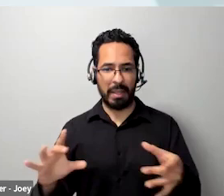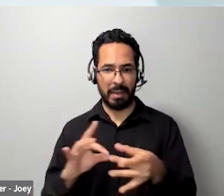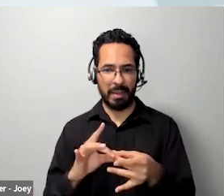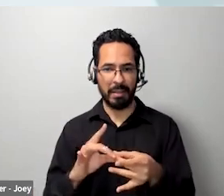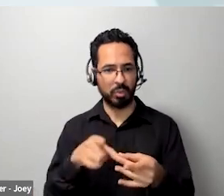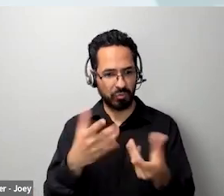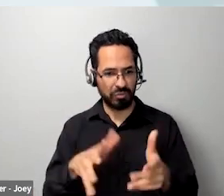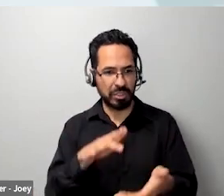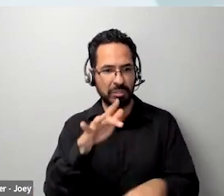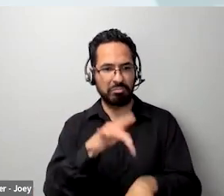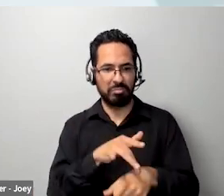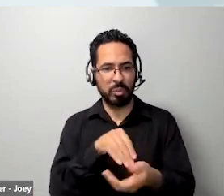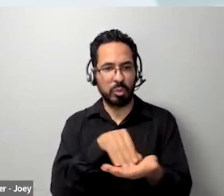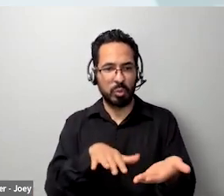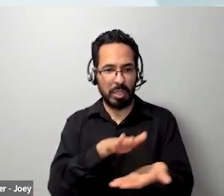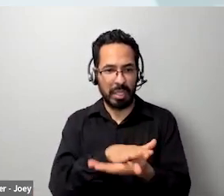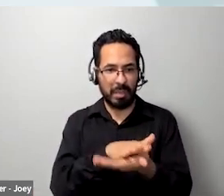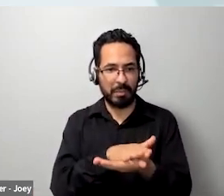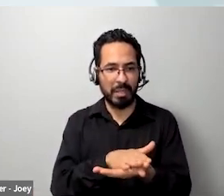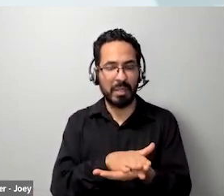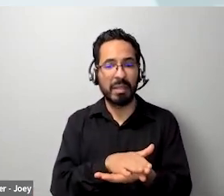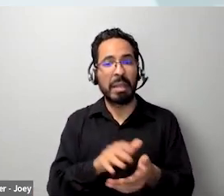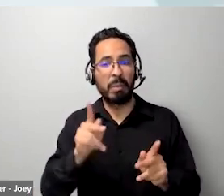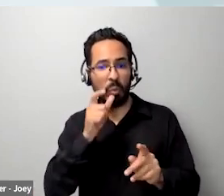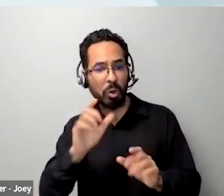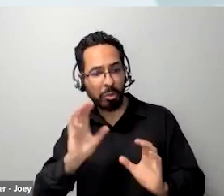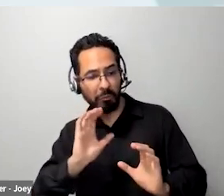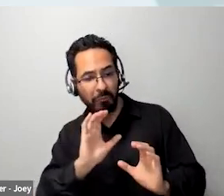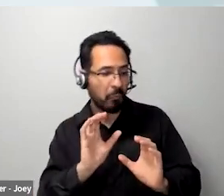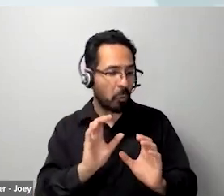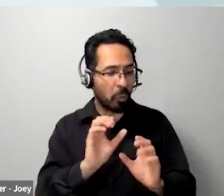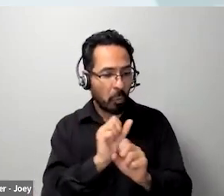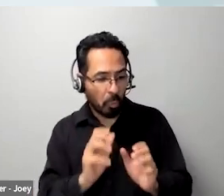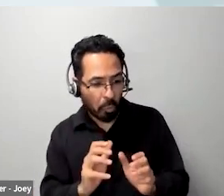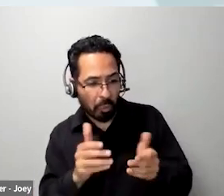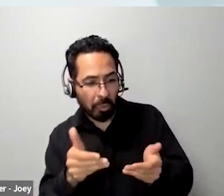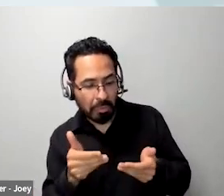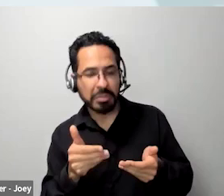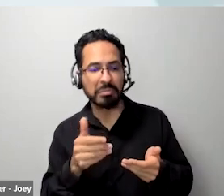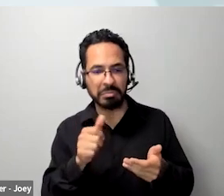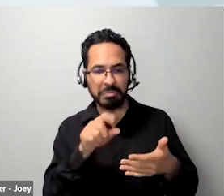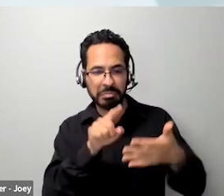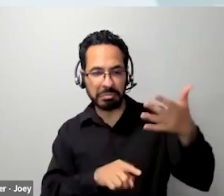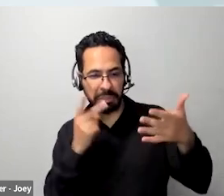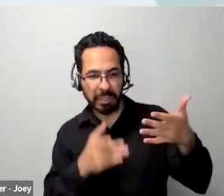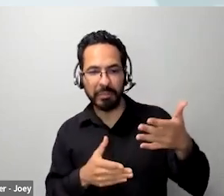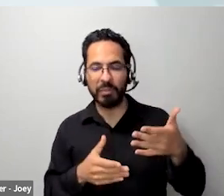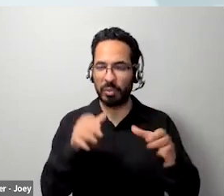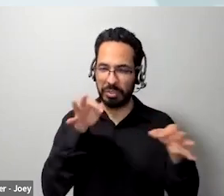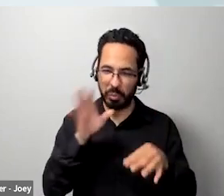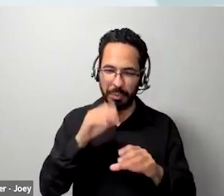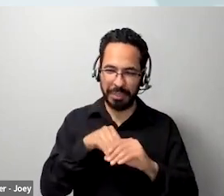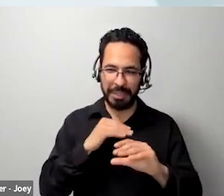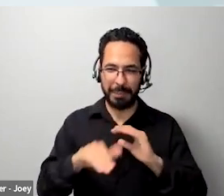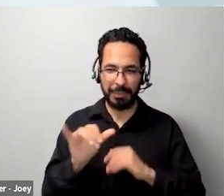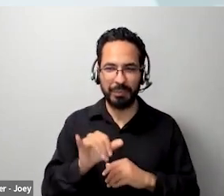Student Academy to the employers who might be looking. So those instructions will be in the email as well. And Hannah, thank